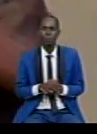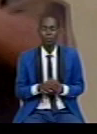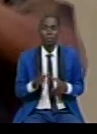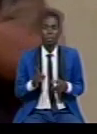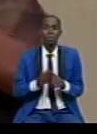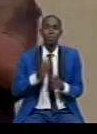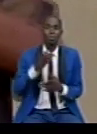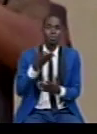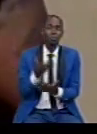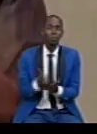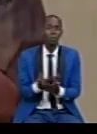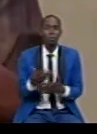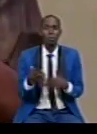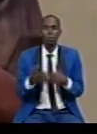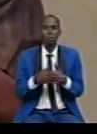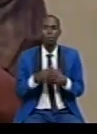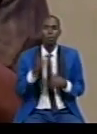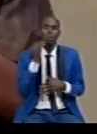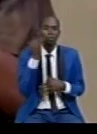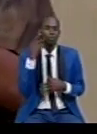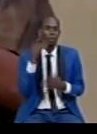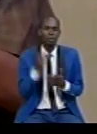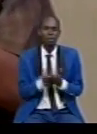anything. My body is not functioning again.